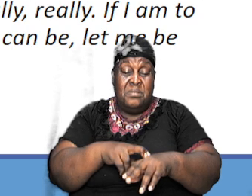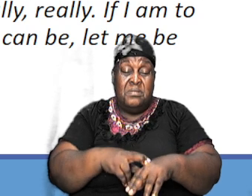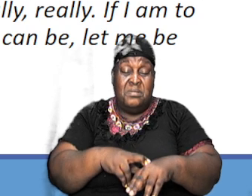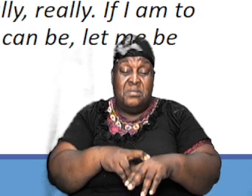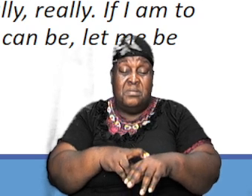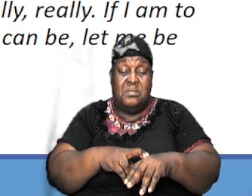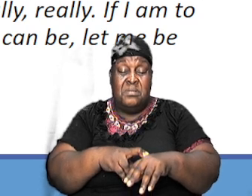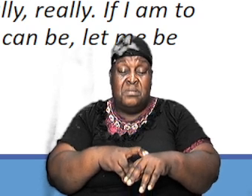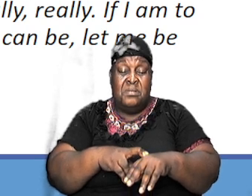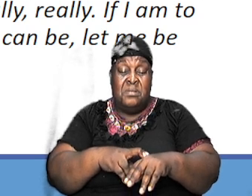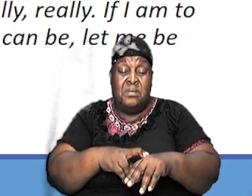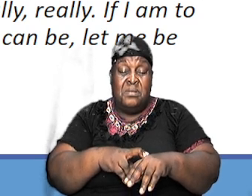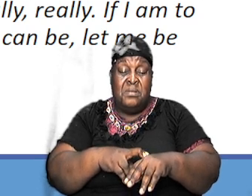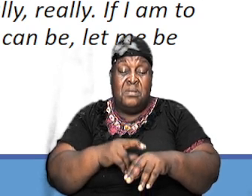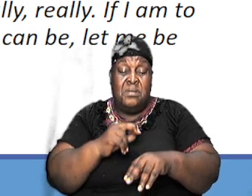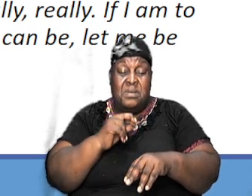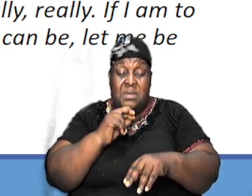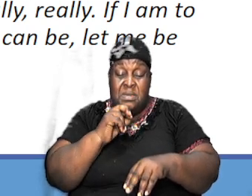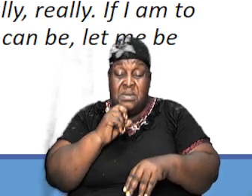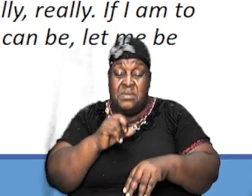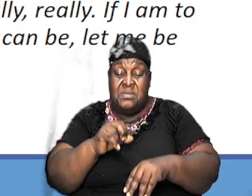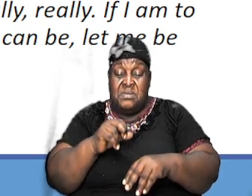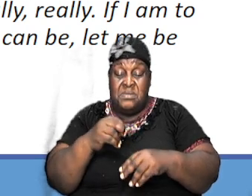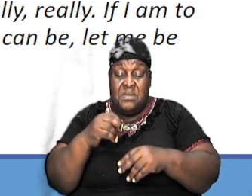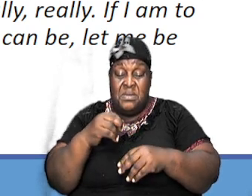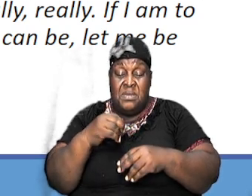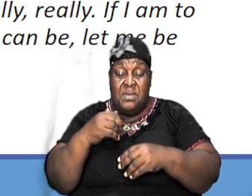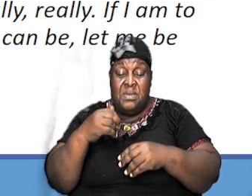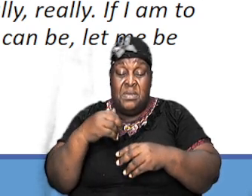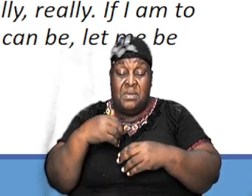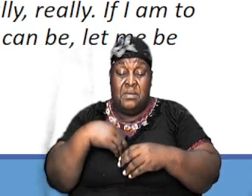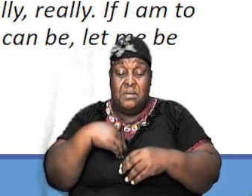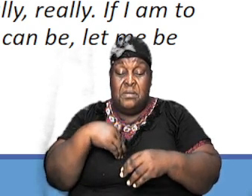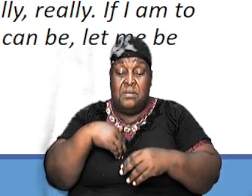existence. I exist as nothing else does,